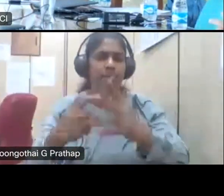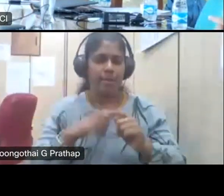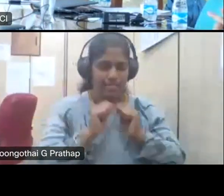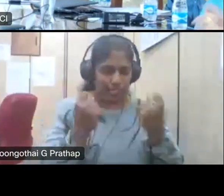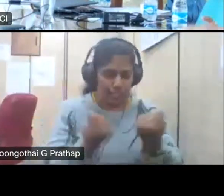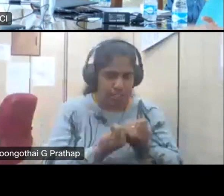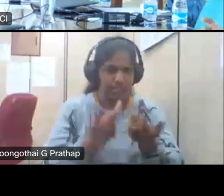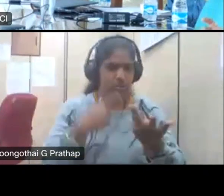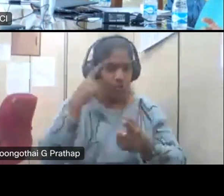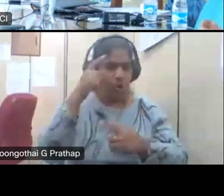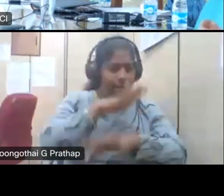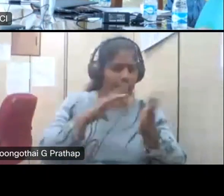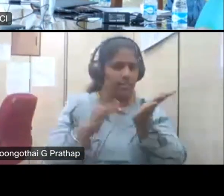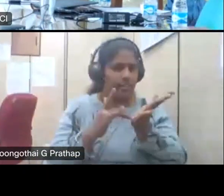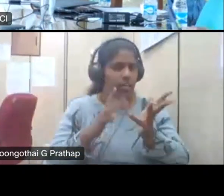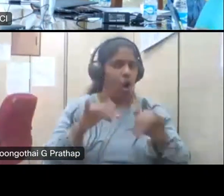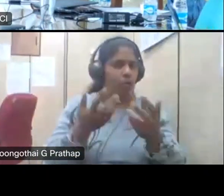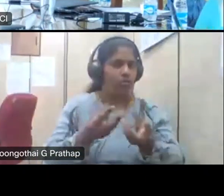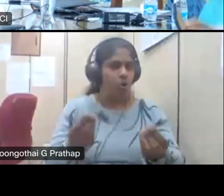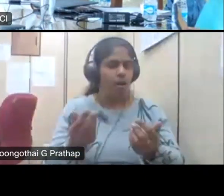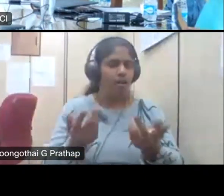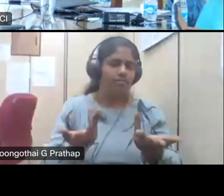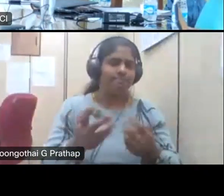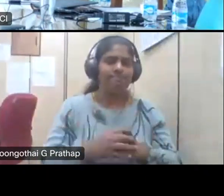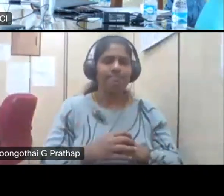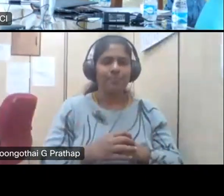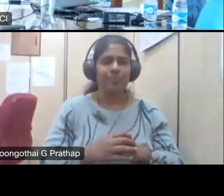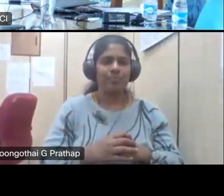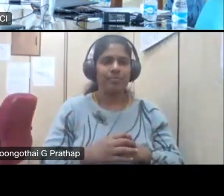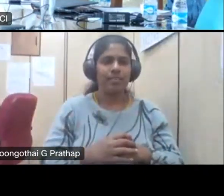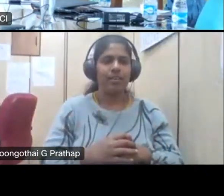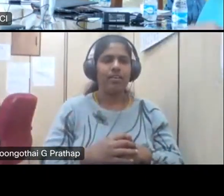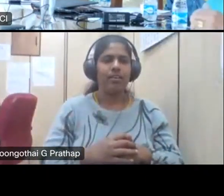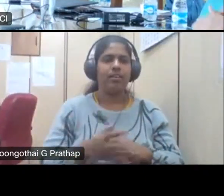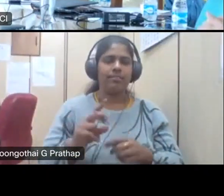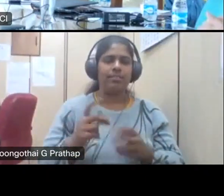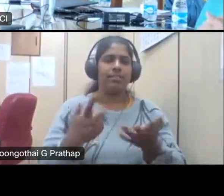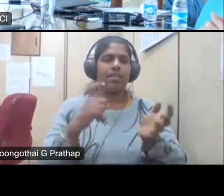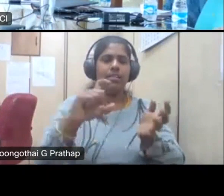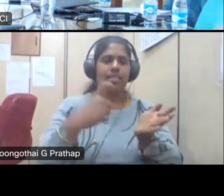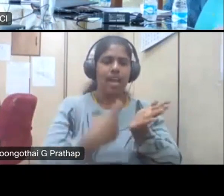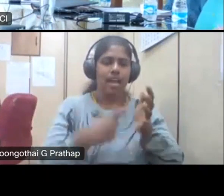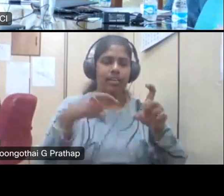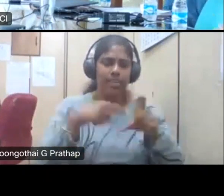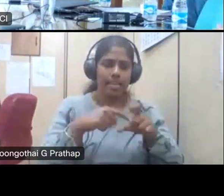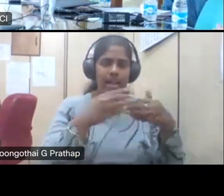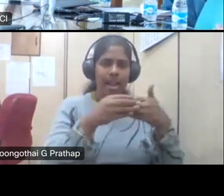it. And we are issuing revised CRE guidelines in next 3-4